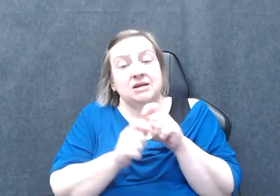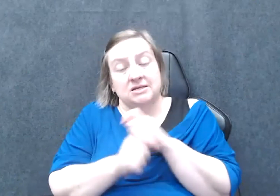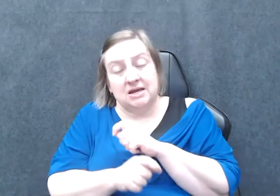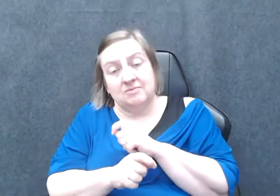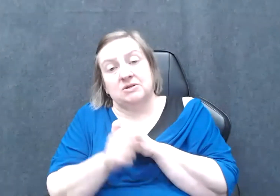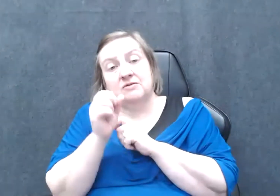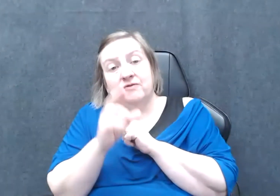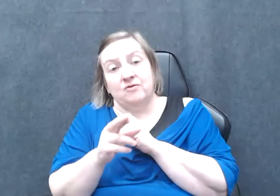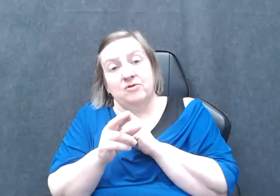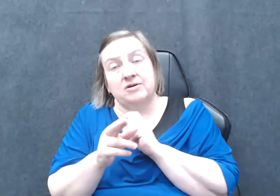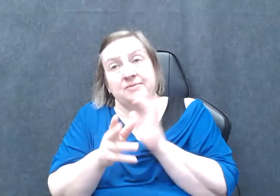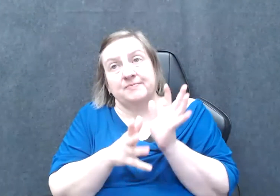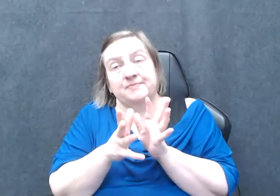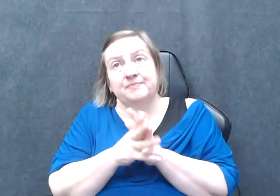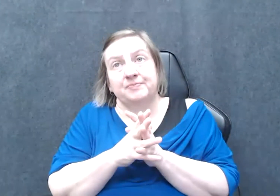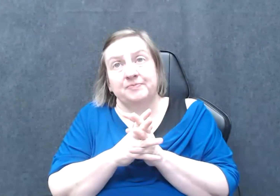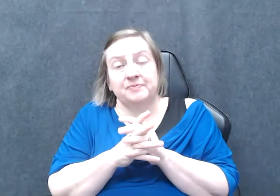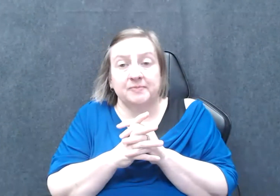or